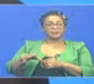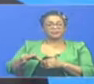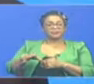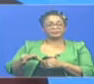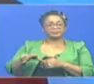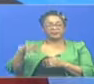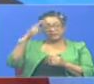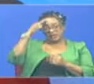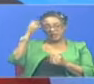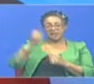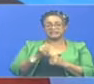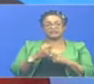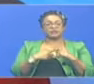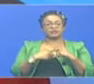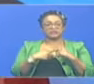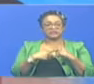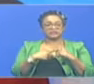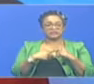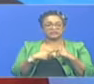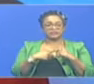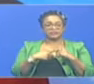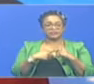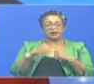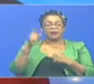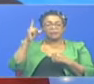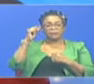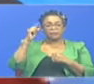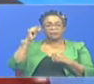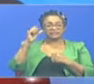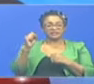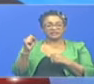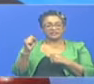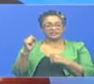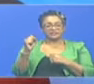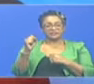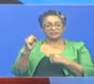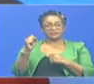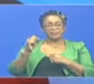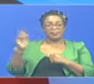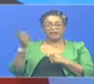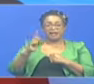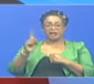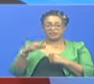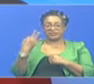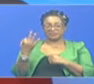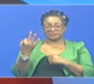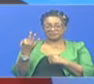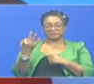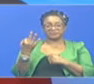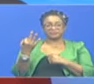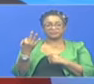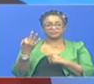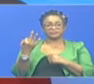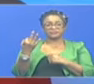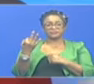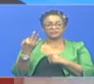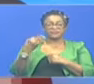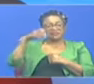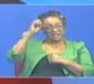Kajiado 6, Mombasa 5, Nairobi 3, Kiambu